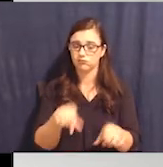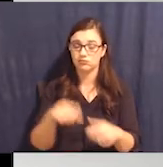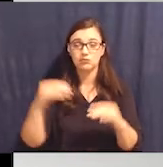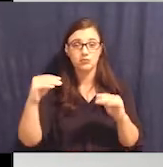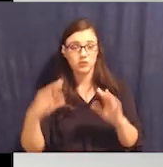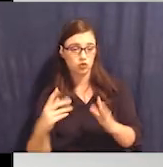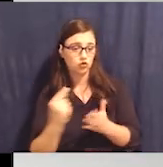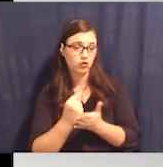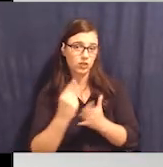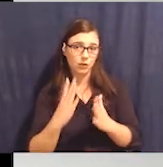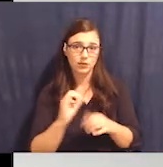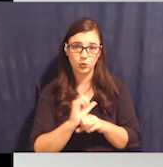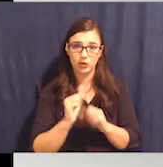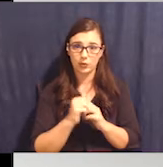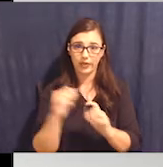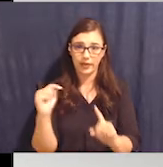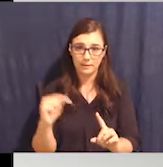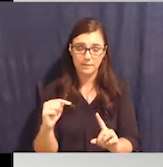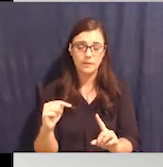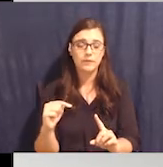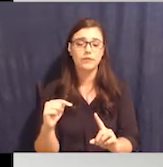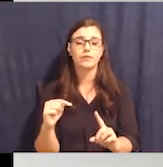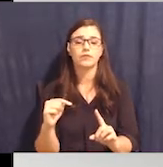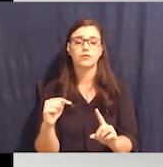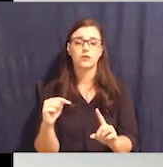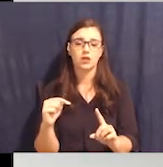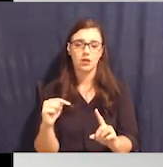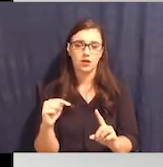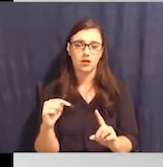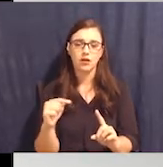school, and teachers and therapists who were working with him